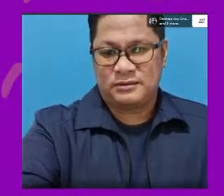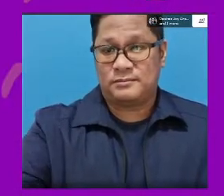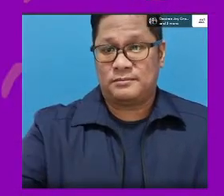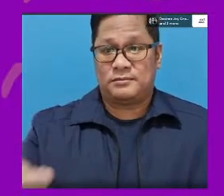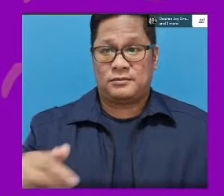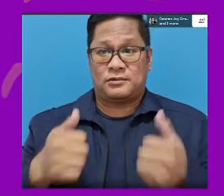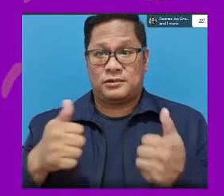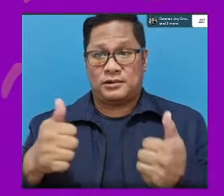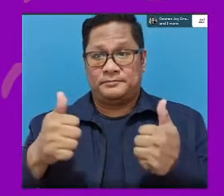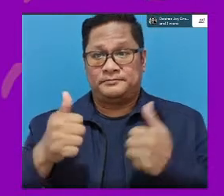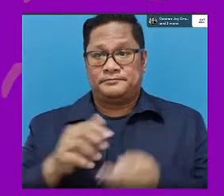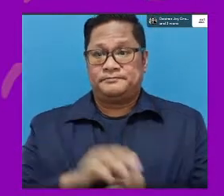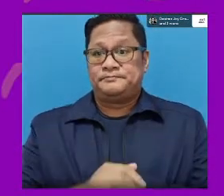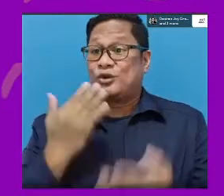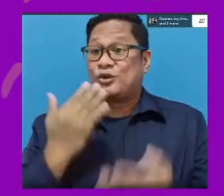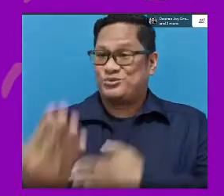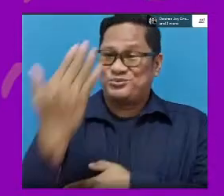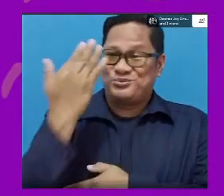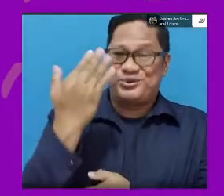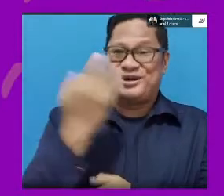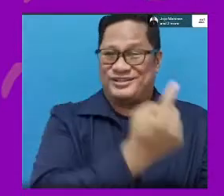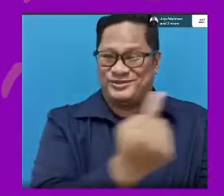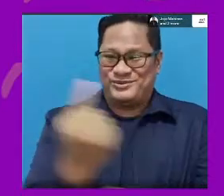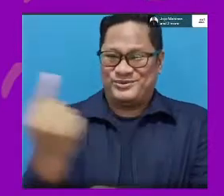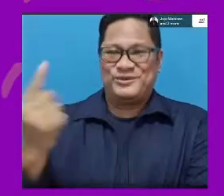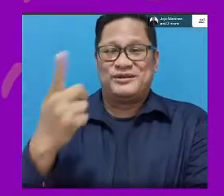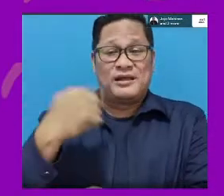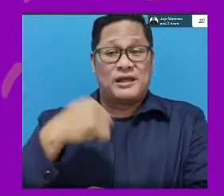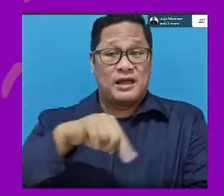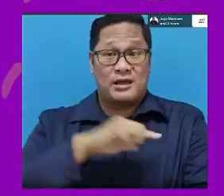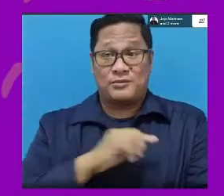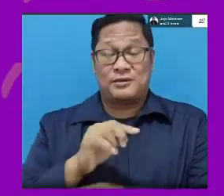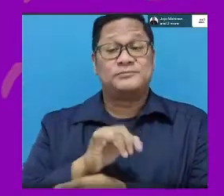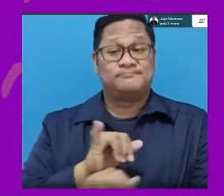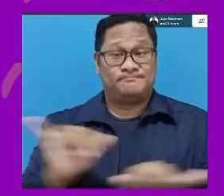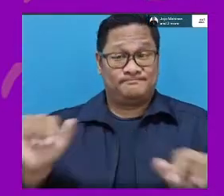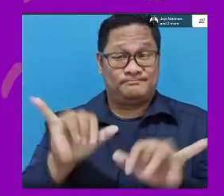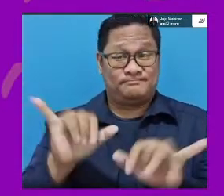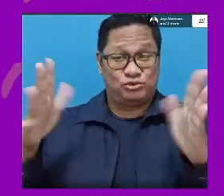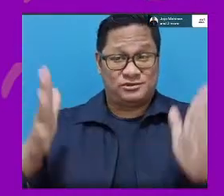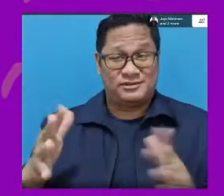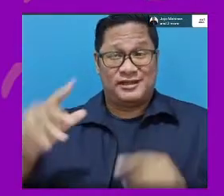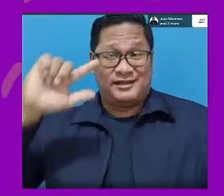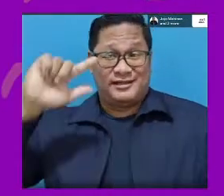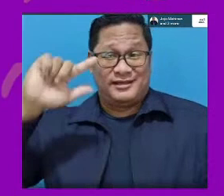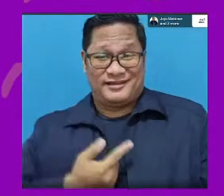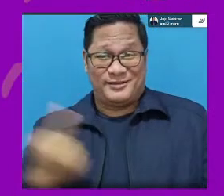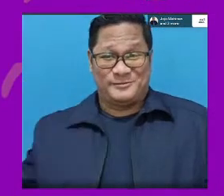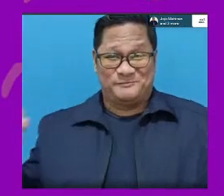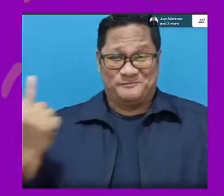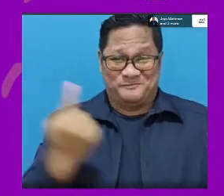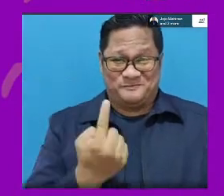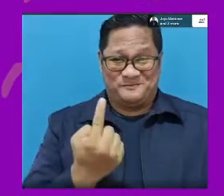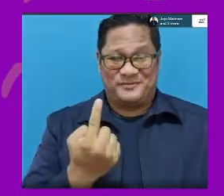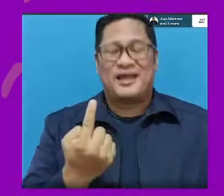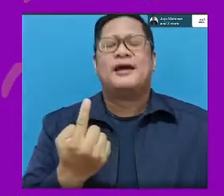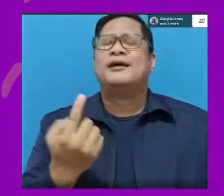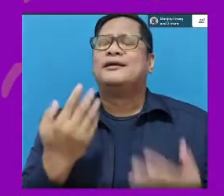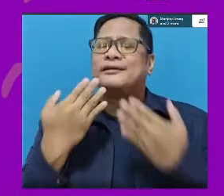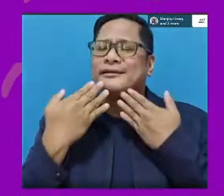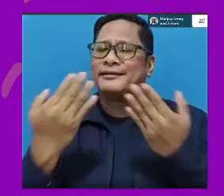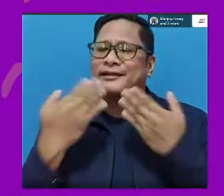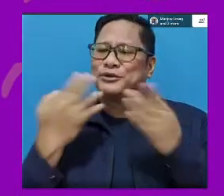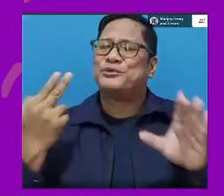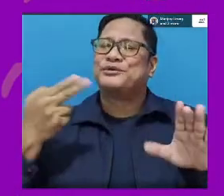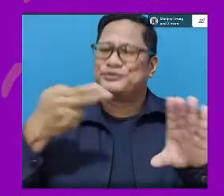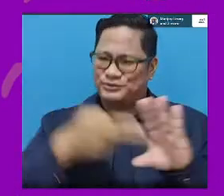Okay. Good morning to all of our colleagues and guests. Thank you so much for joining us this morning. We are